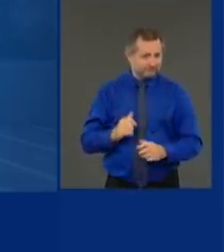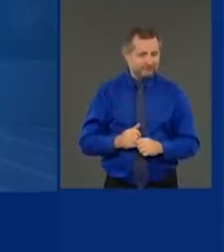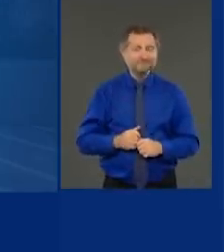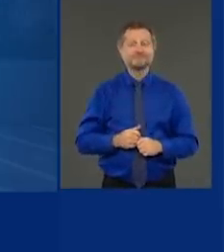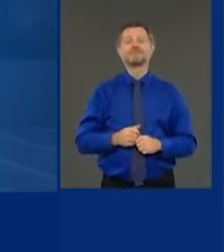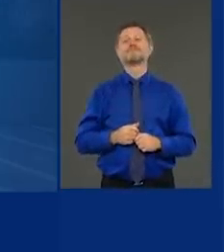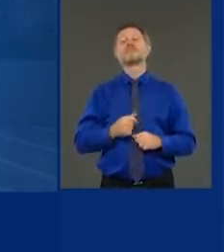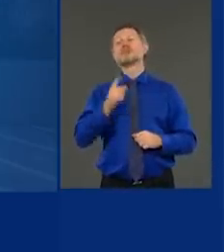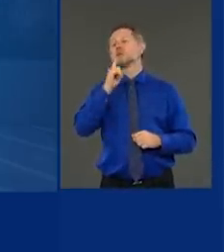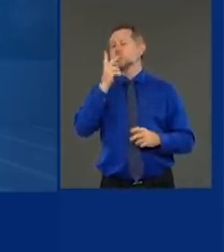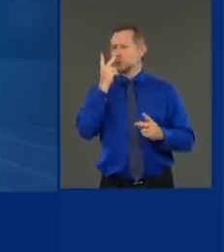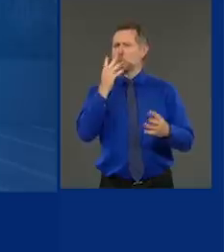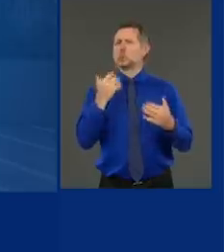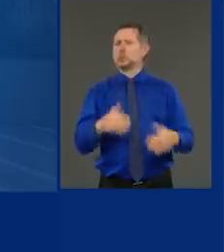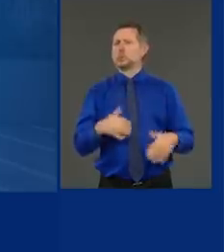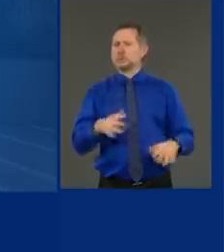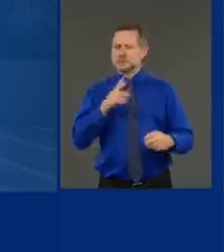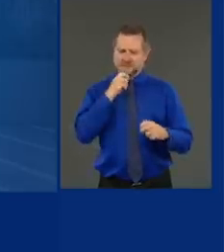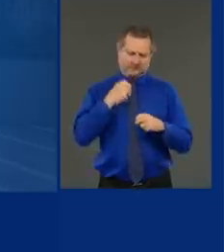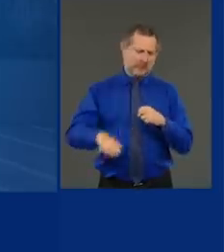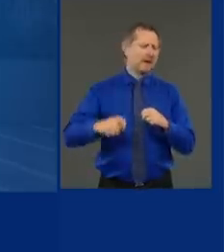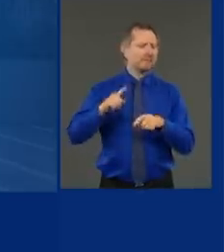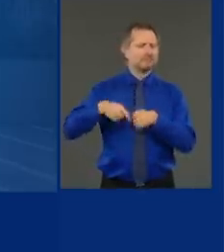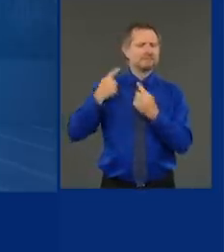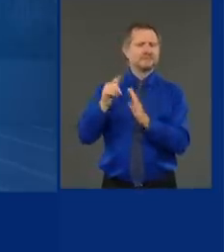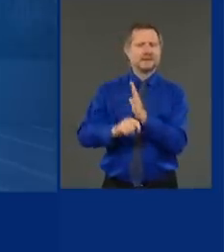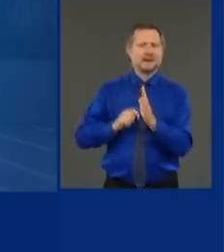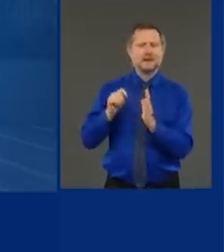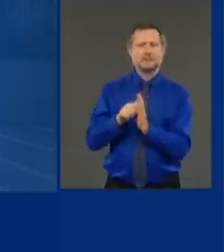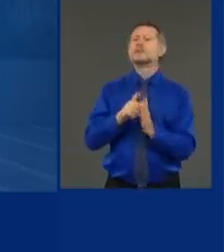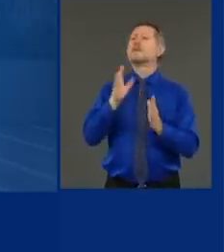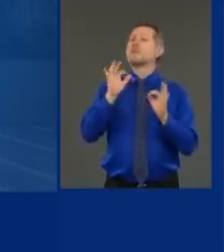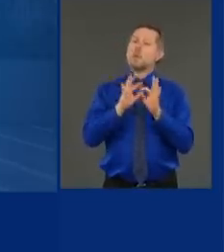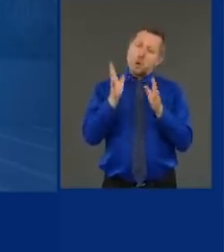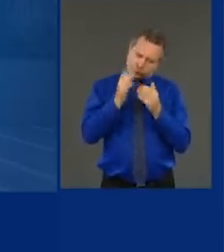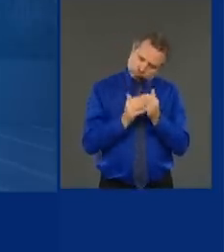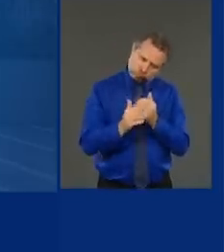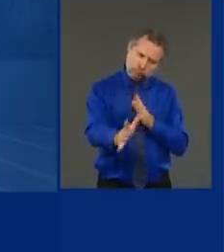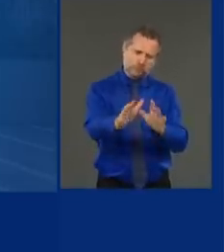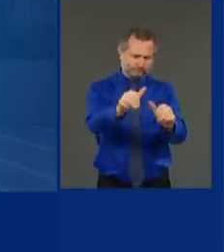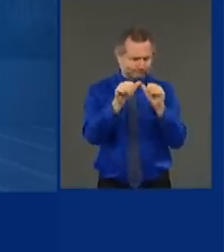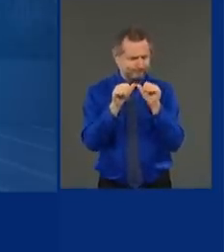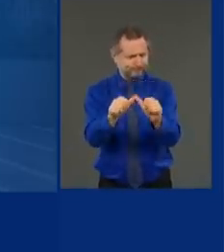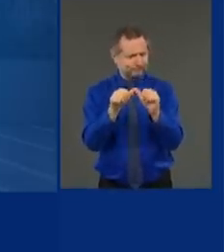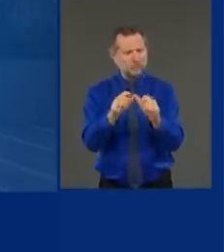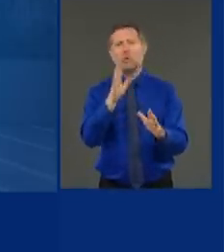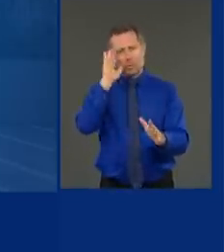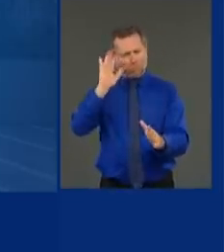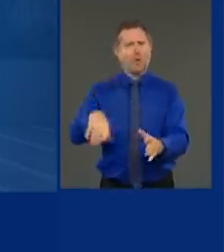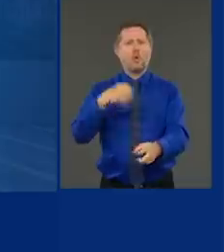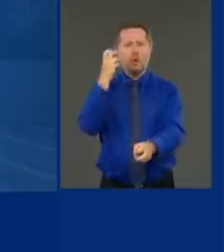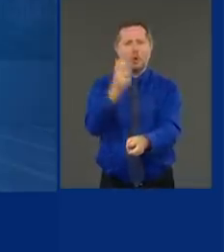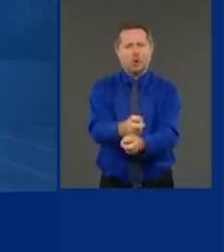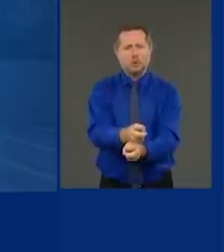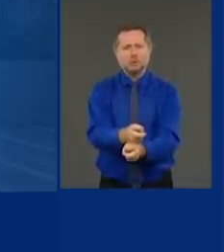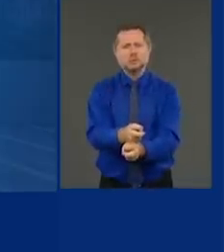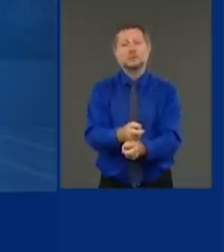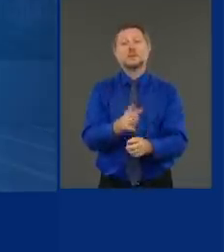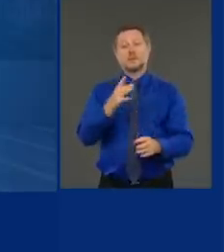done. And it's going to be hard. I'm telling you that. But we've done it before. We'll do it